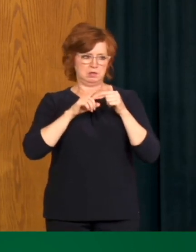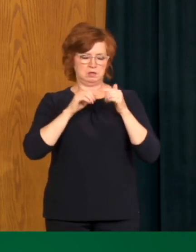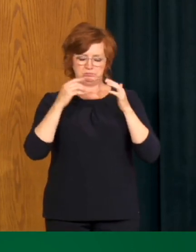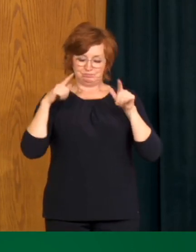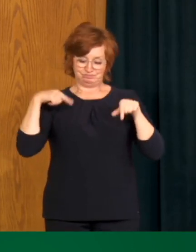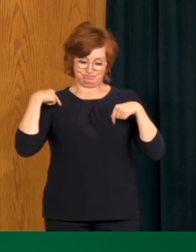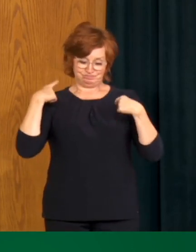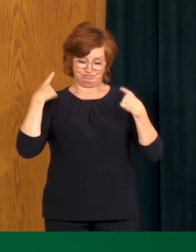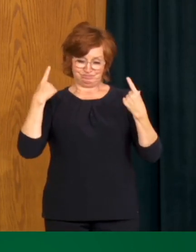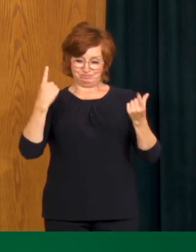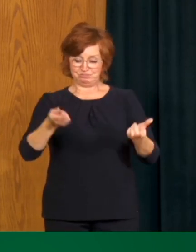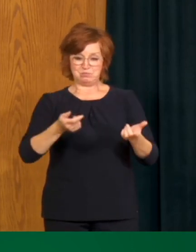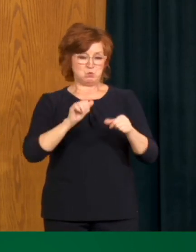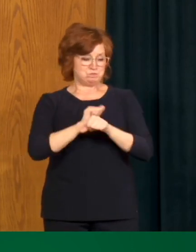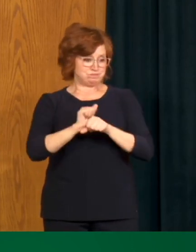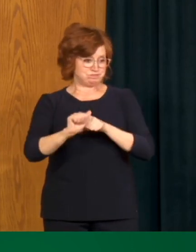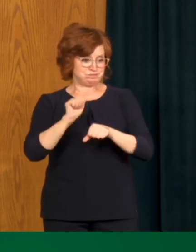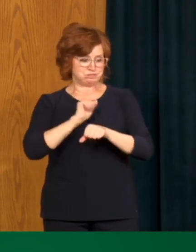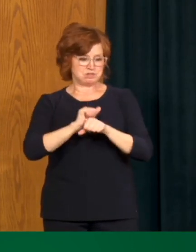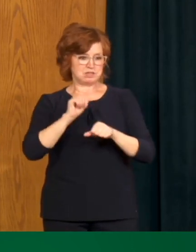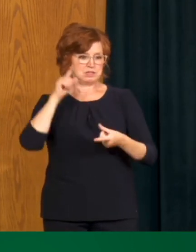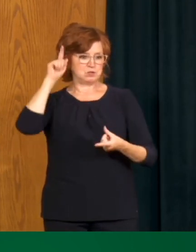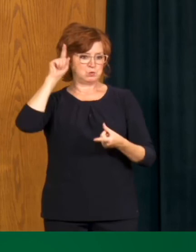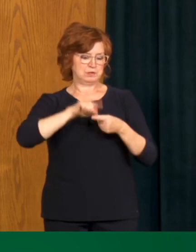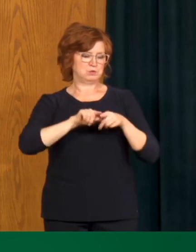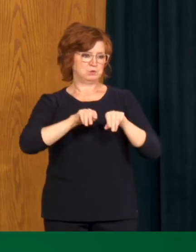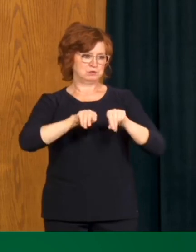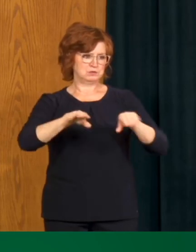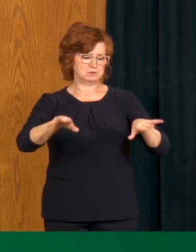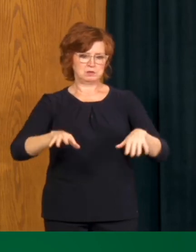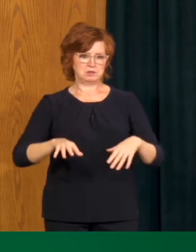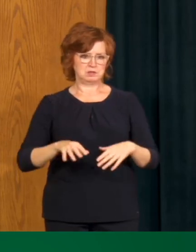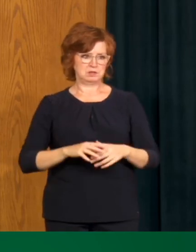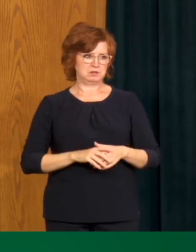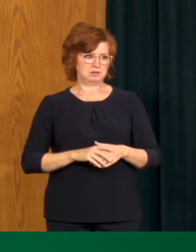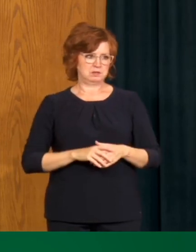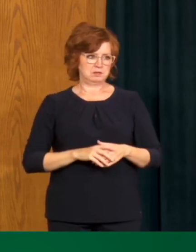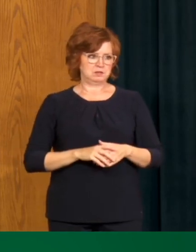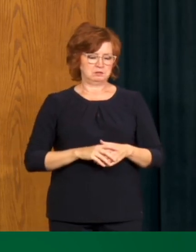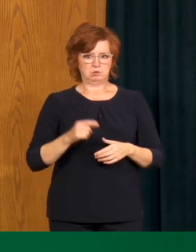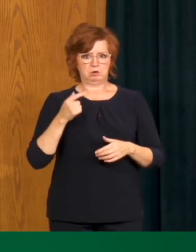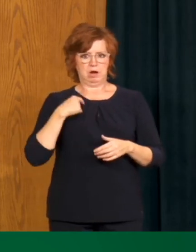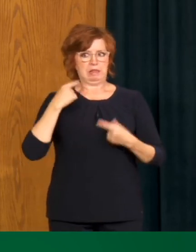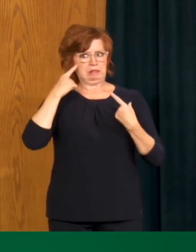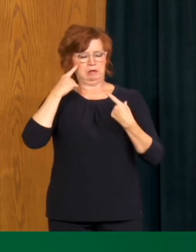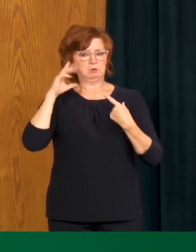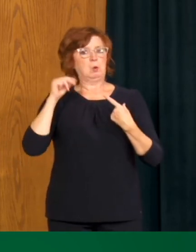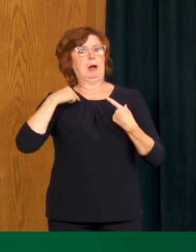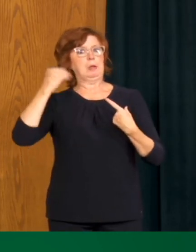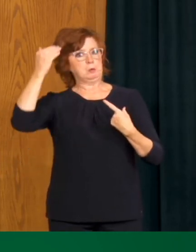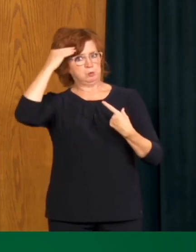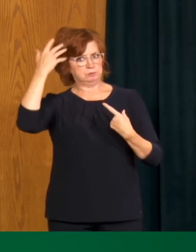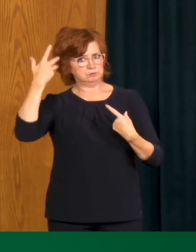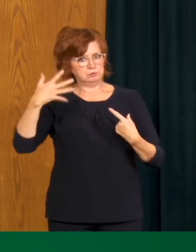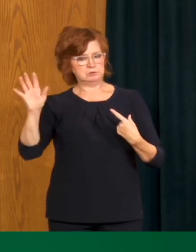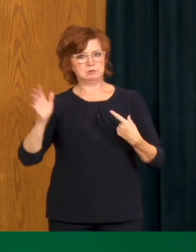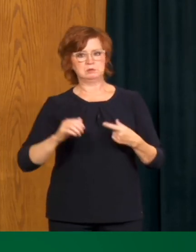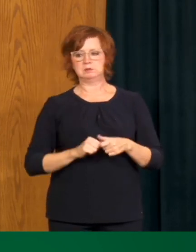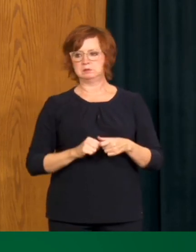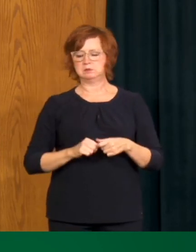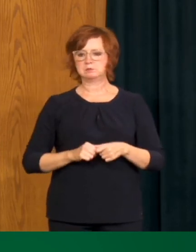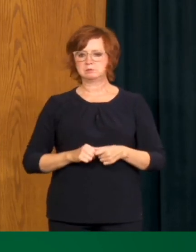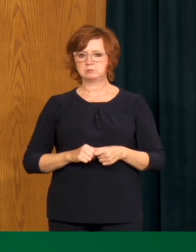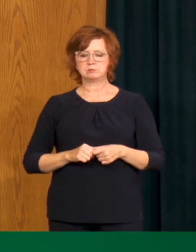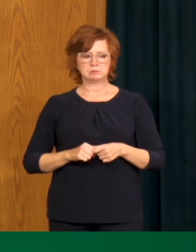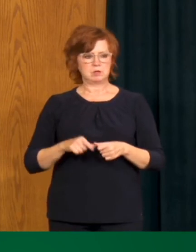the communities on their own, and I think that will be respected in a number of the. I know it's respected in a number of these communities because I have talked to community